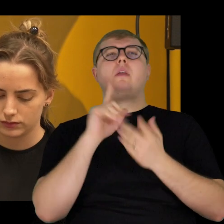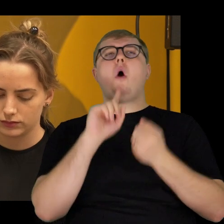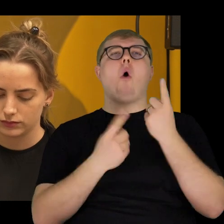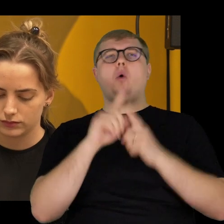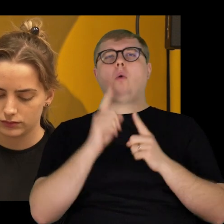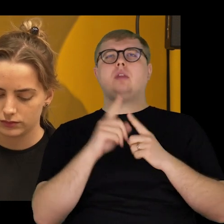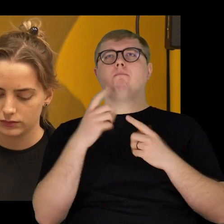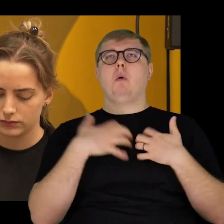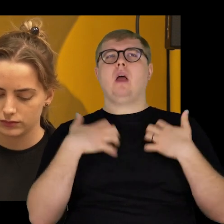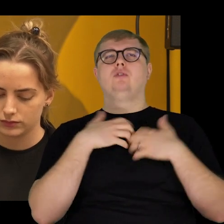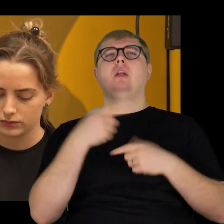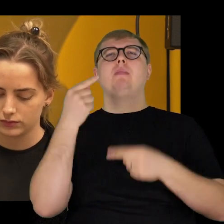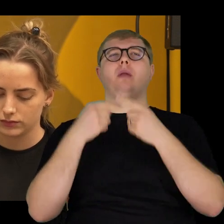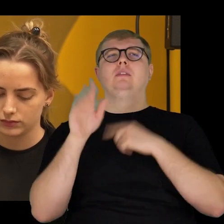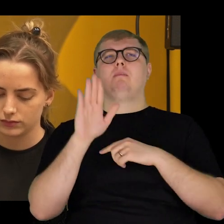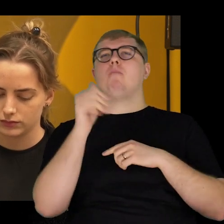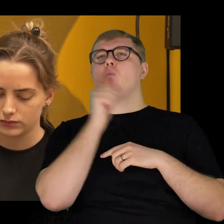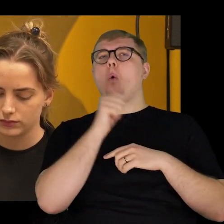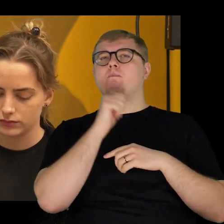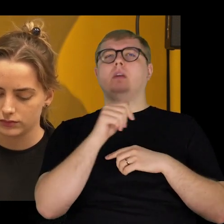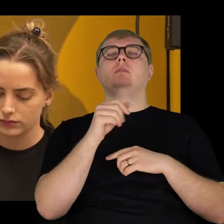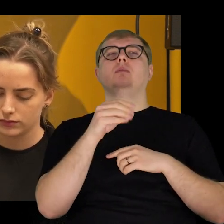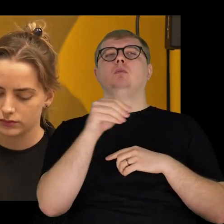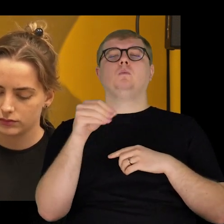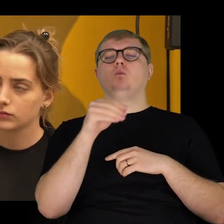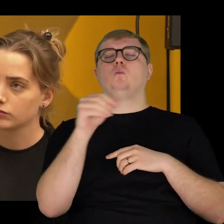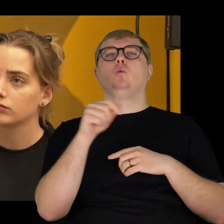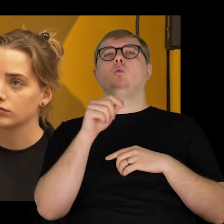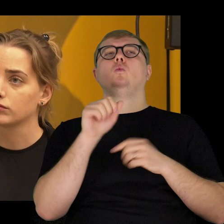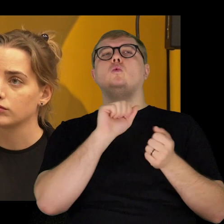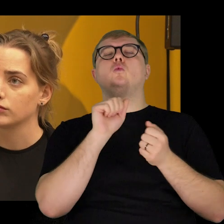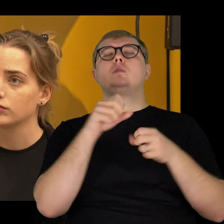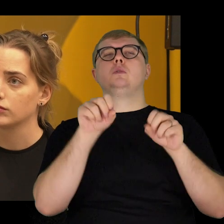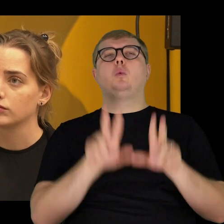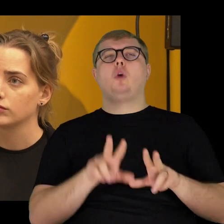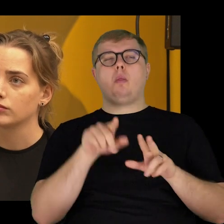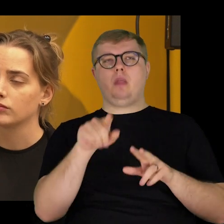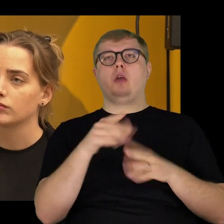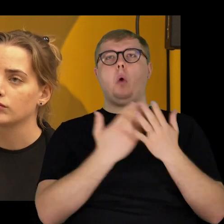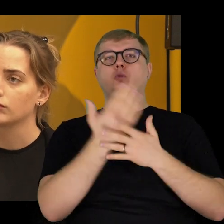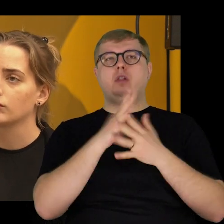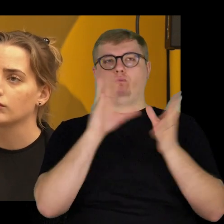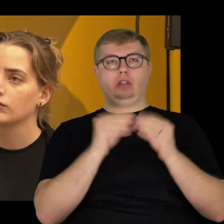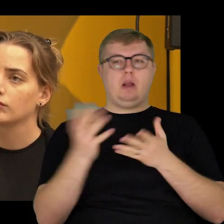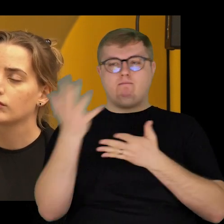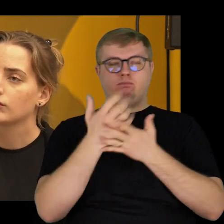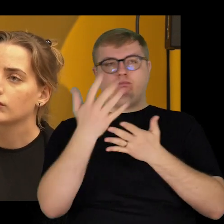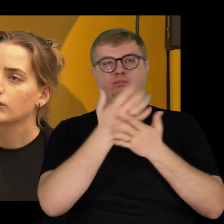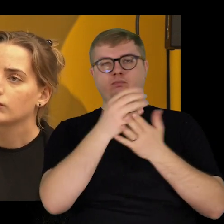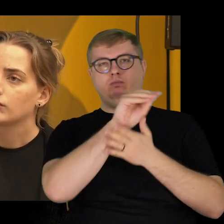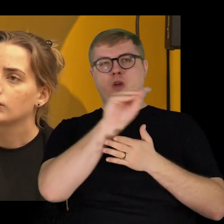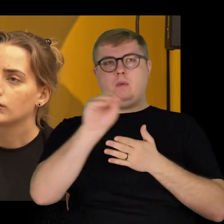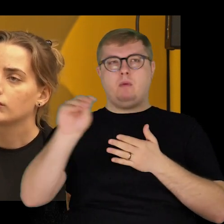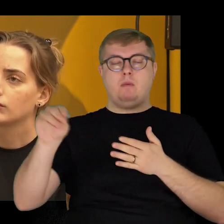samples, dried samples of their plants, and this is really the kind of brain of the operation, and there's this kind of motivation at the moment to digitalize that.